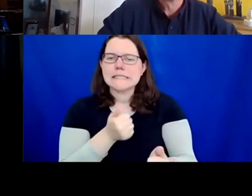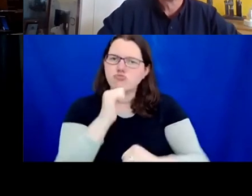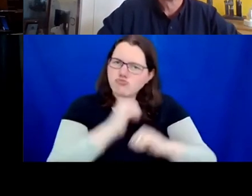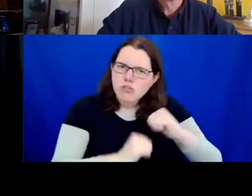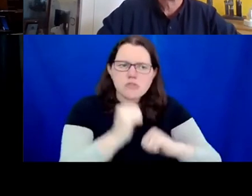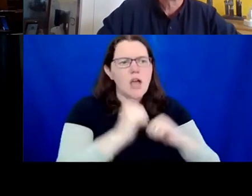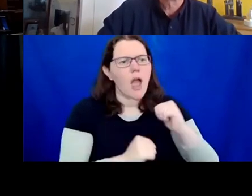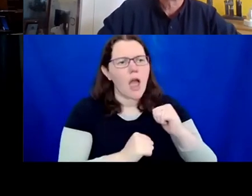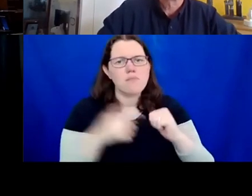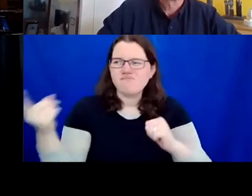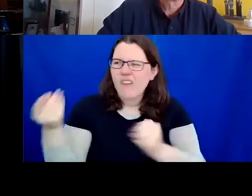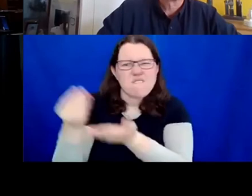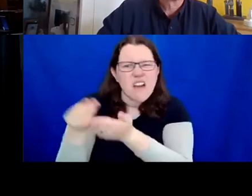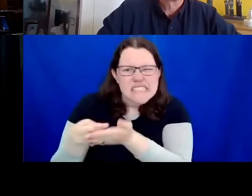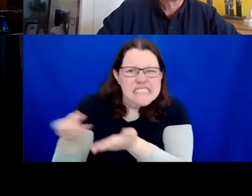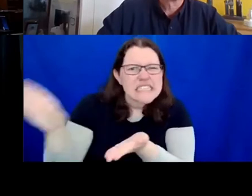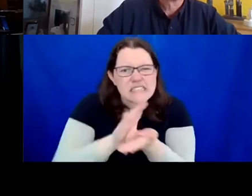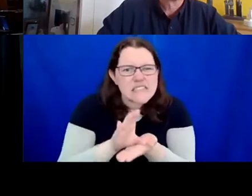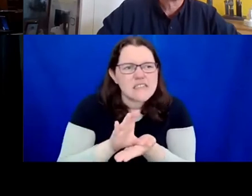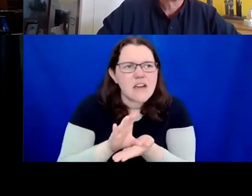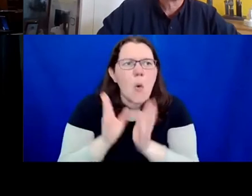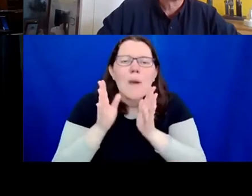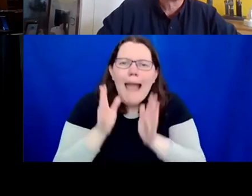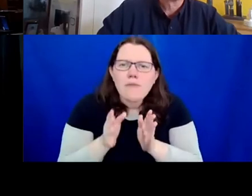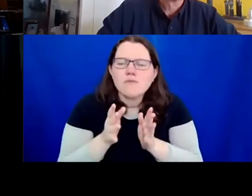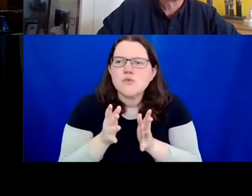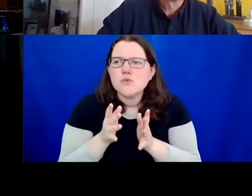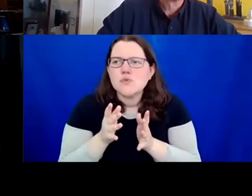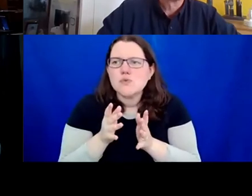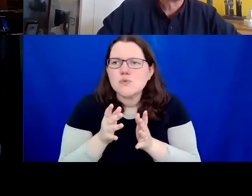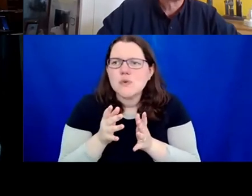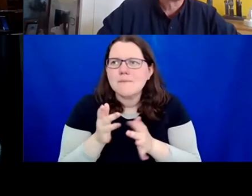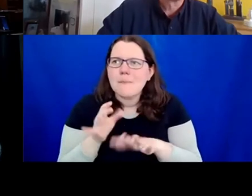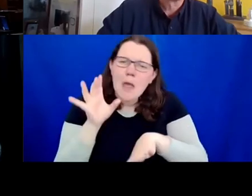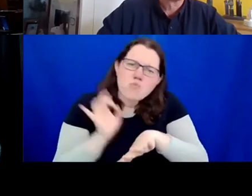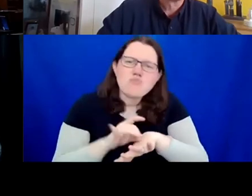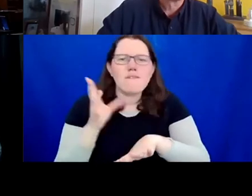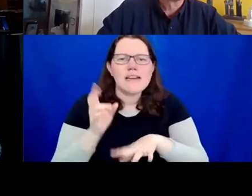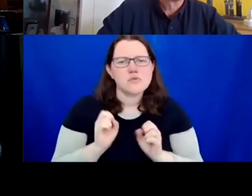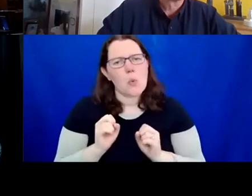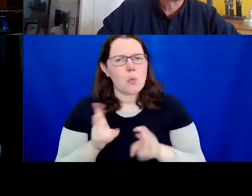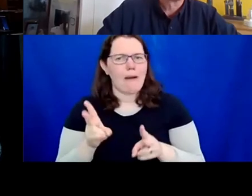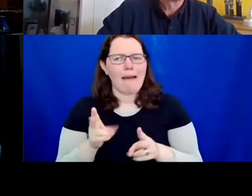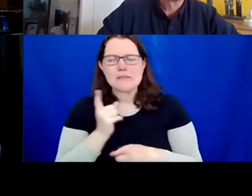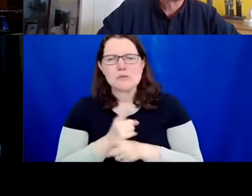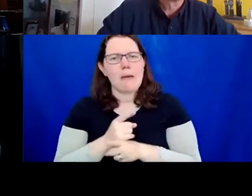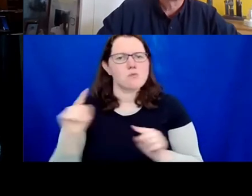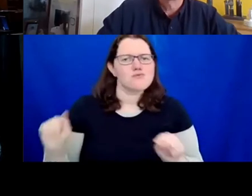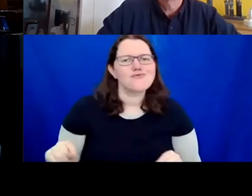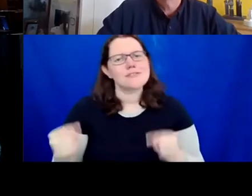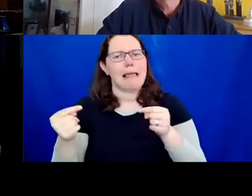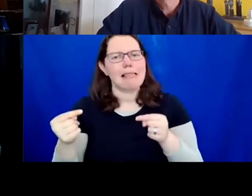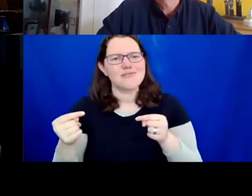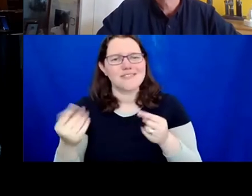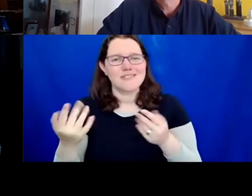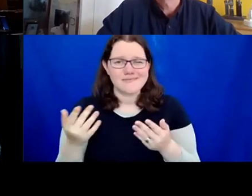funding as well, we do talk about challenges, but it was always done in a very productive way. So, you know, again, language features in this.